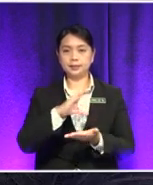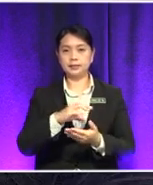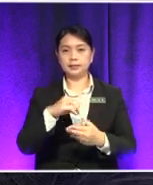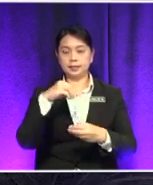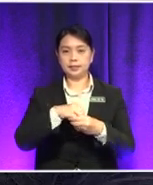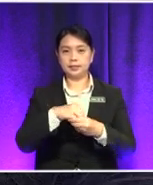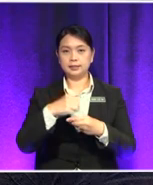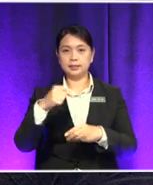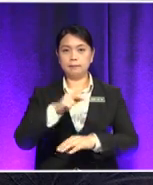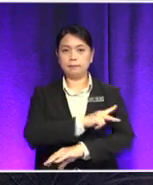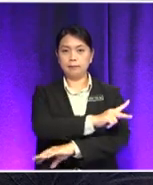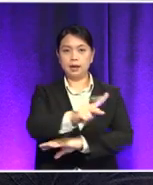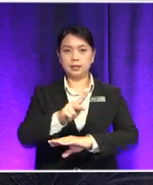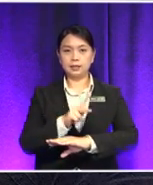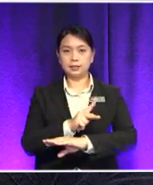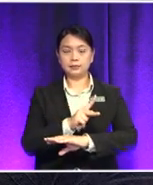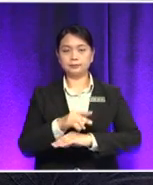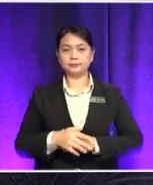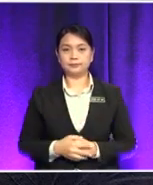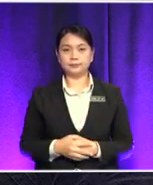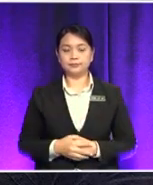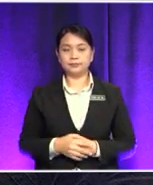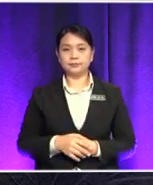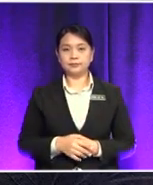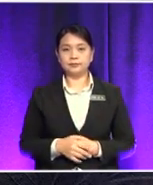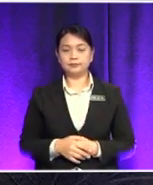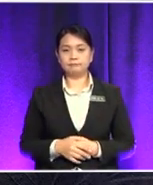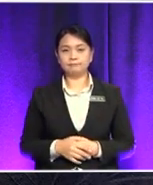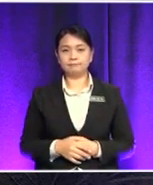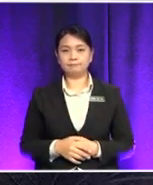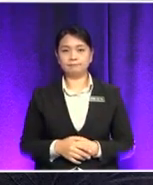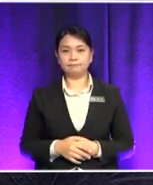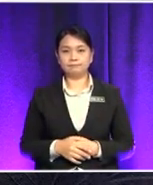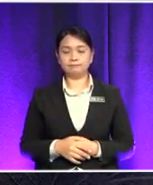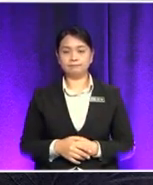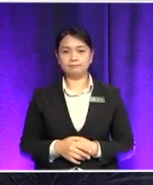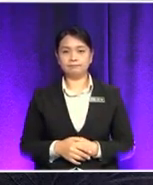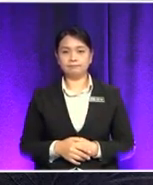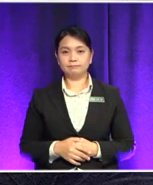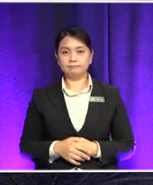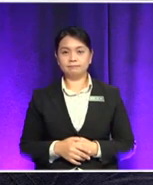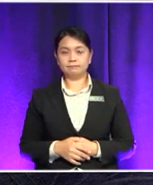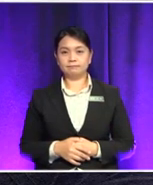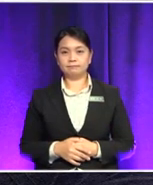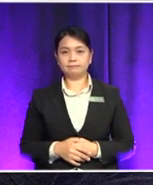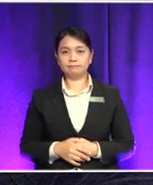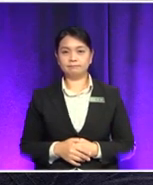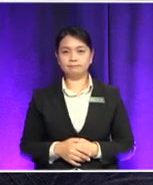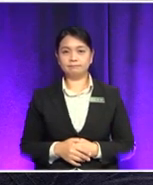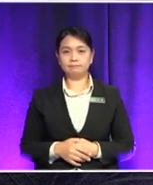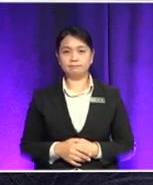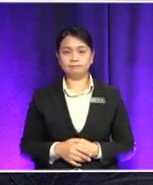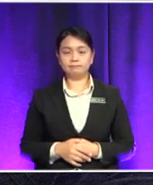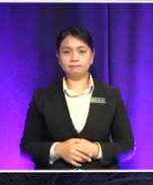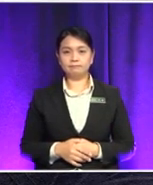reason why she is writing the letter. Good one. Okay, where is it? In the first paragraph. In the first